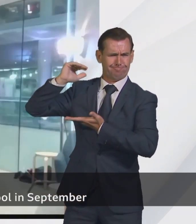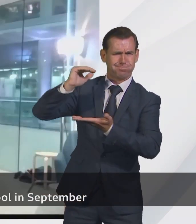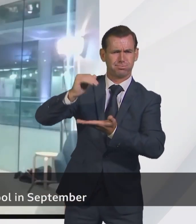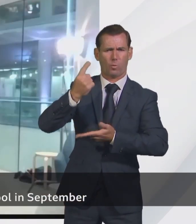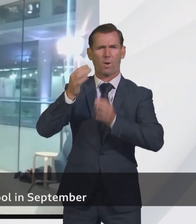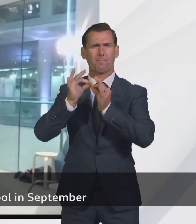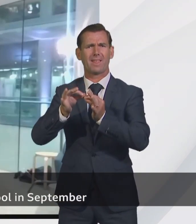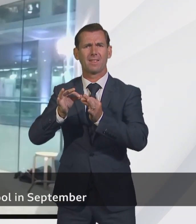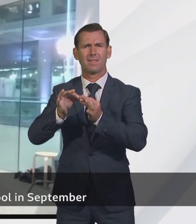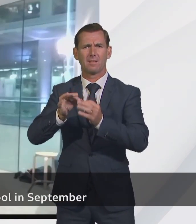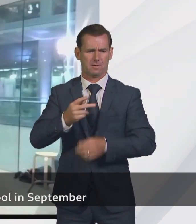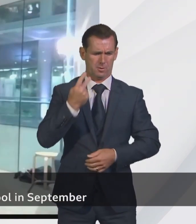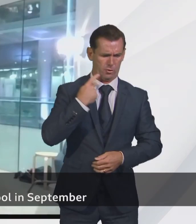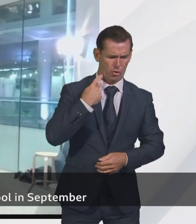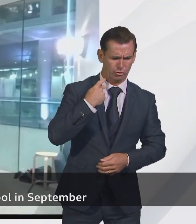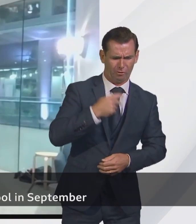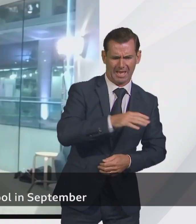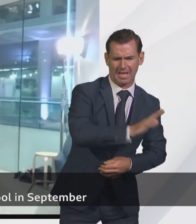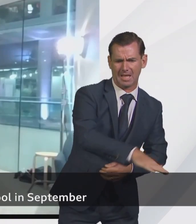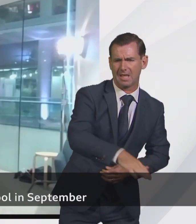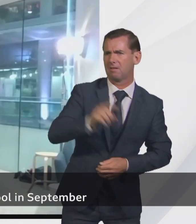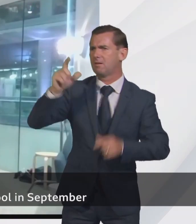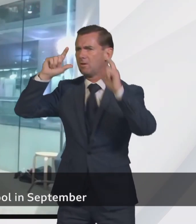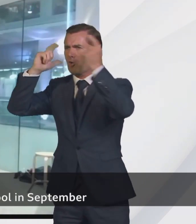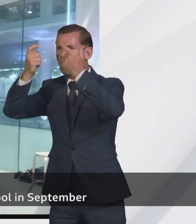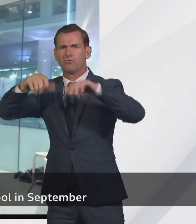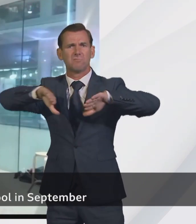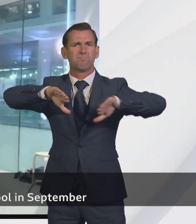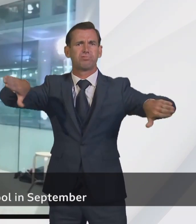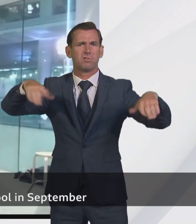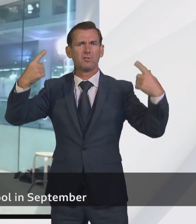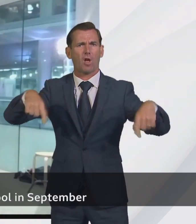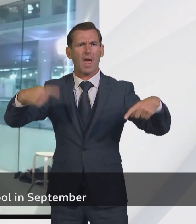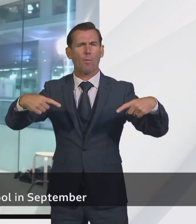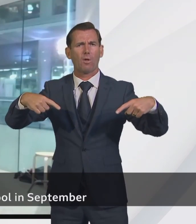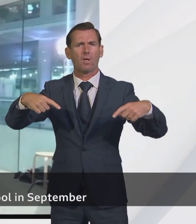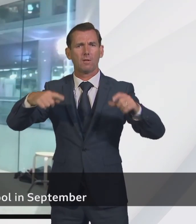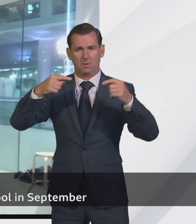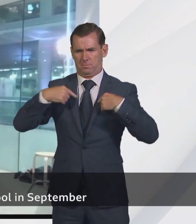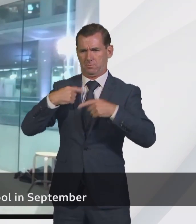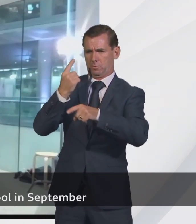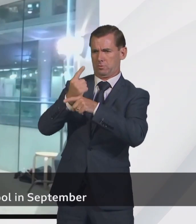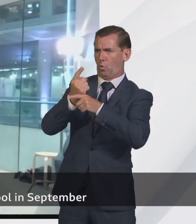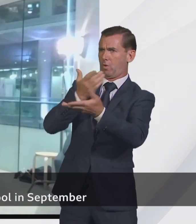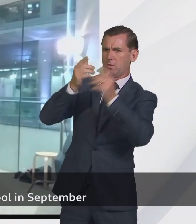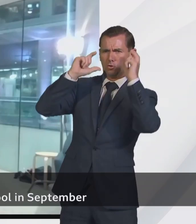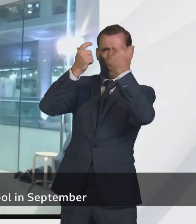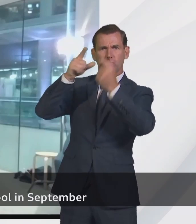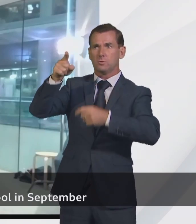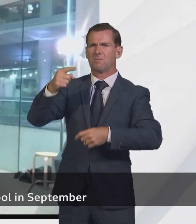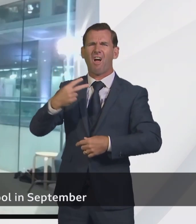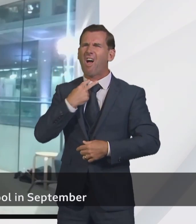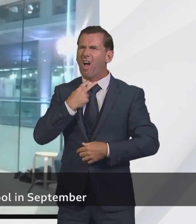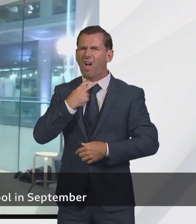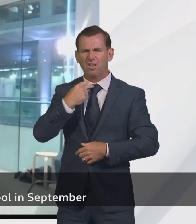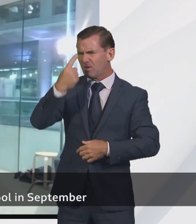years and colleges are now excluded from it. When we spoke to colleges, they think that they were led to believe that they would be that they would